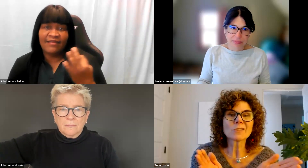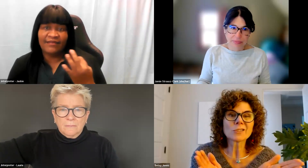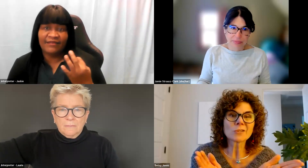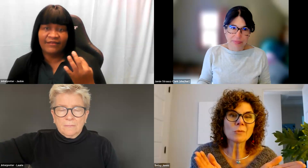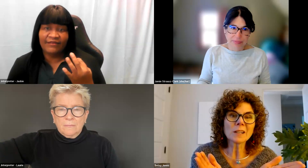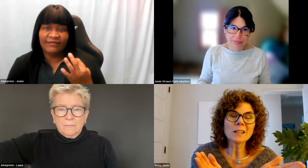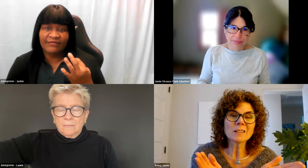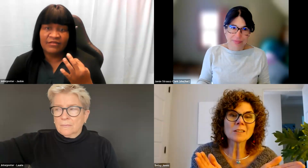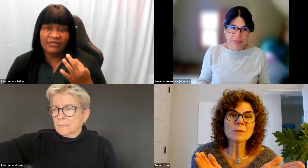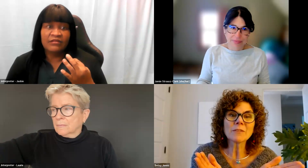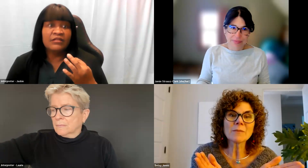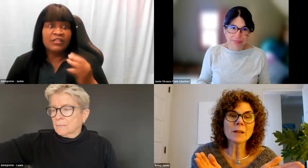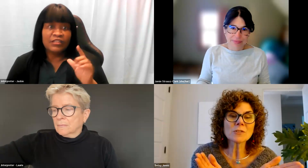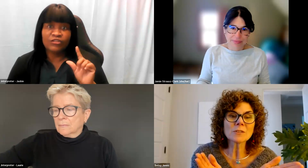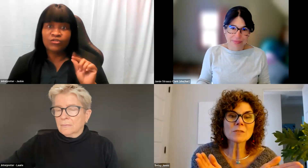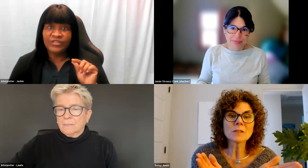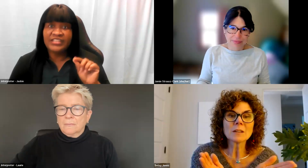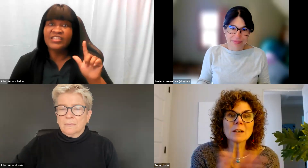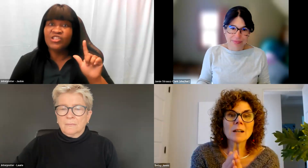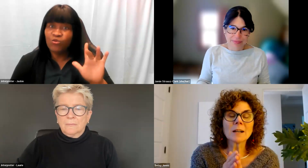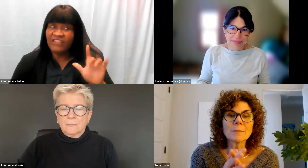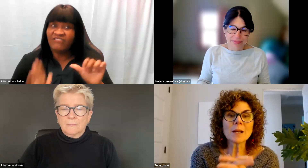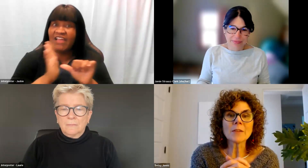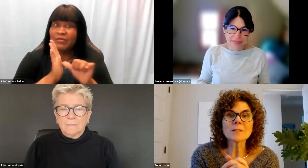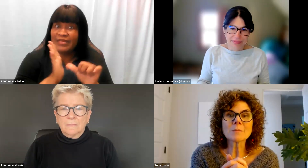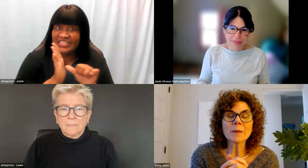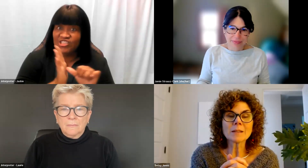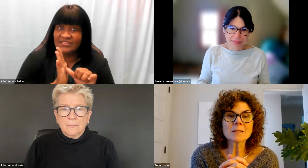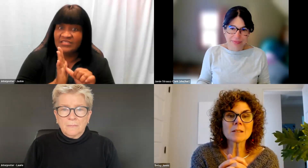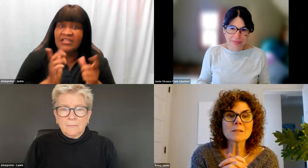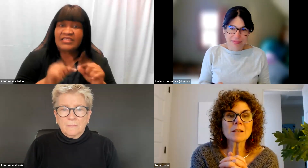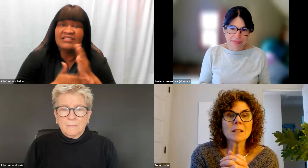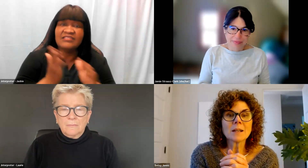is 25 pages, and then some